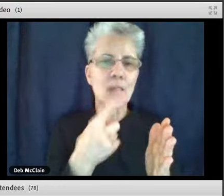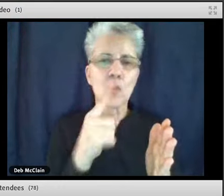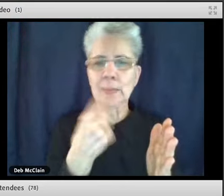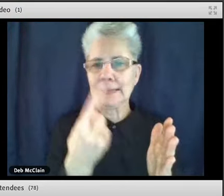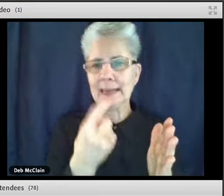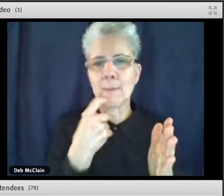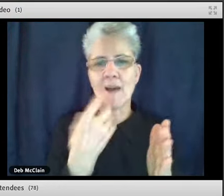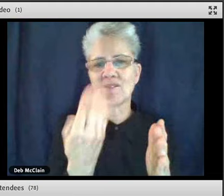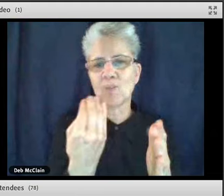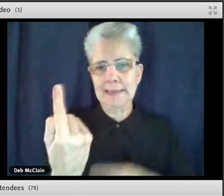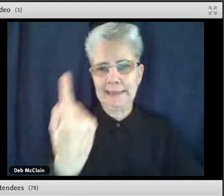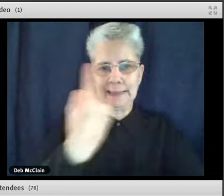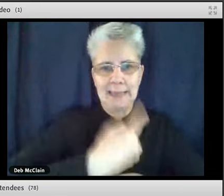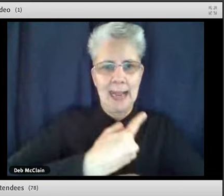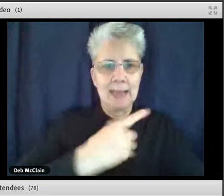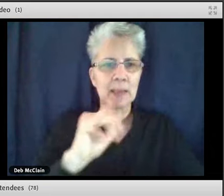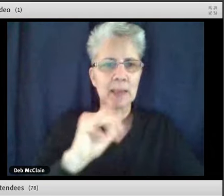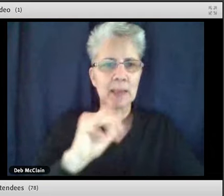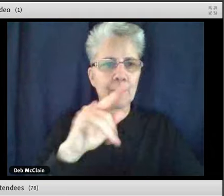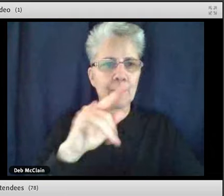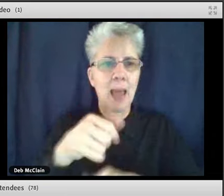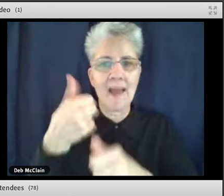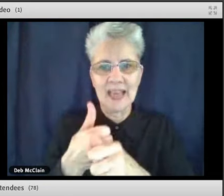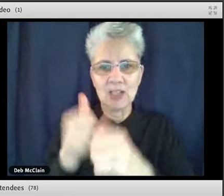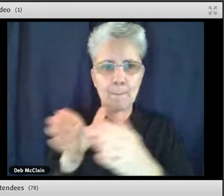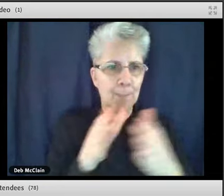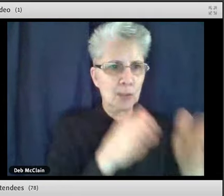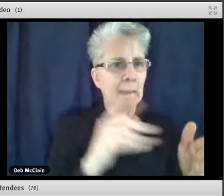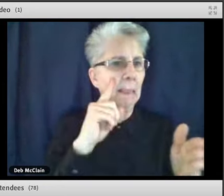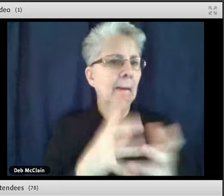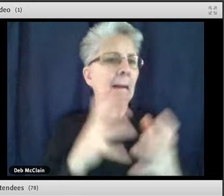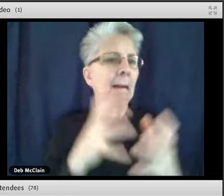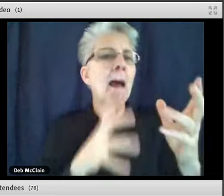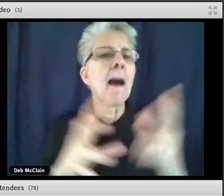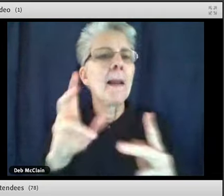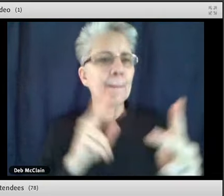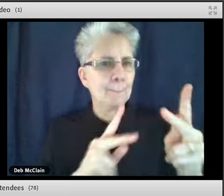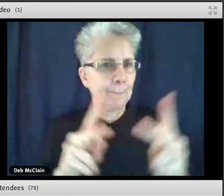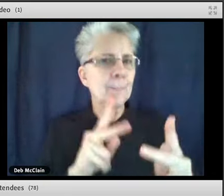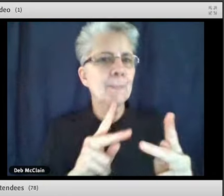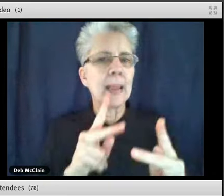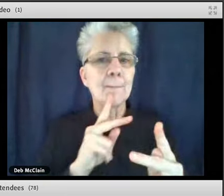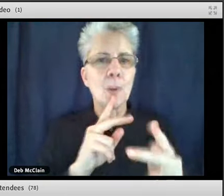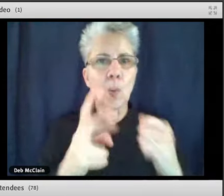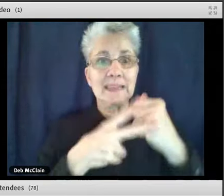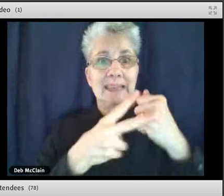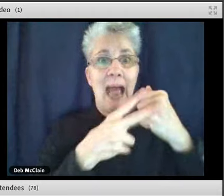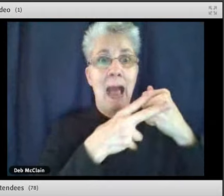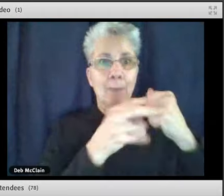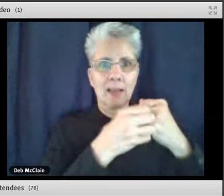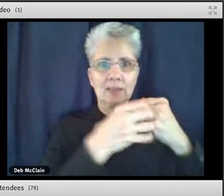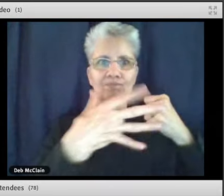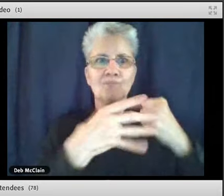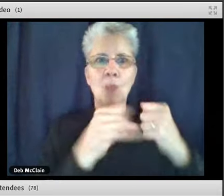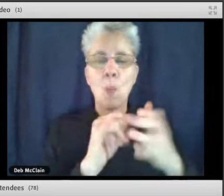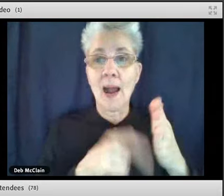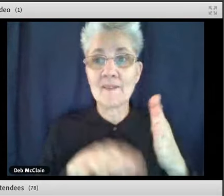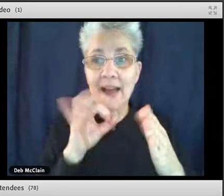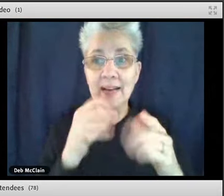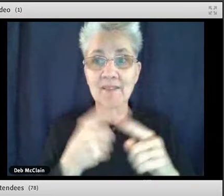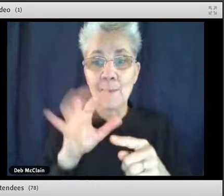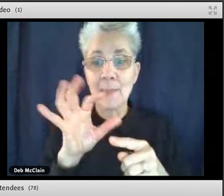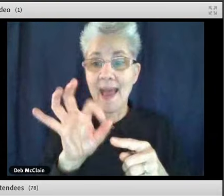per person. And I think a lot of people were stockpiling. And one of the things I found out from the FDA is that we are not running